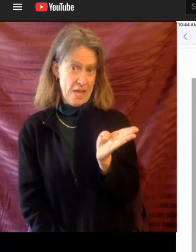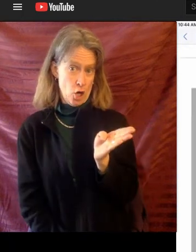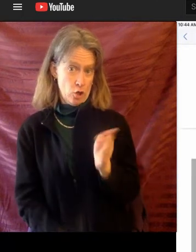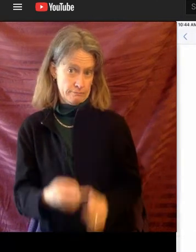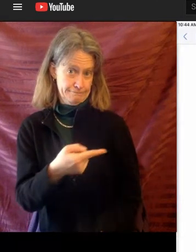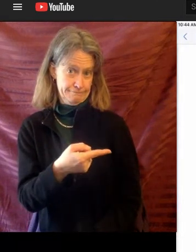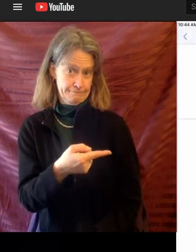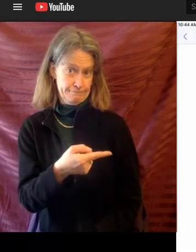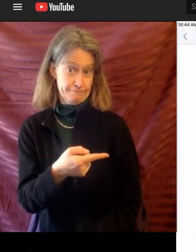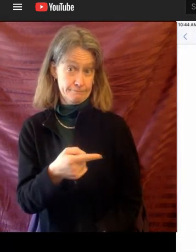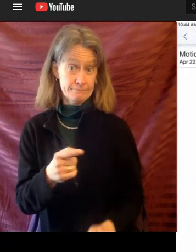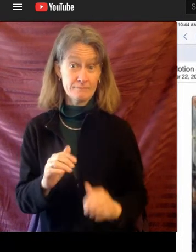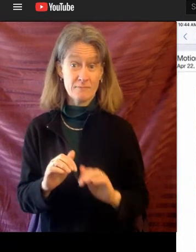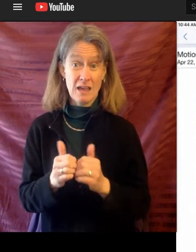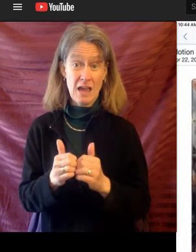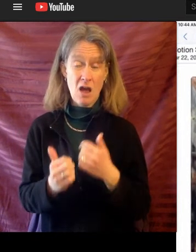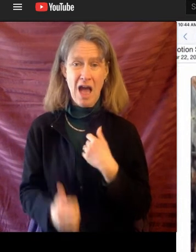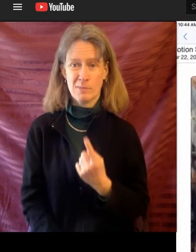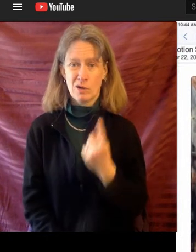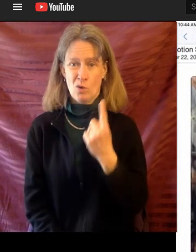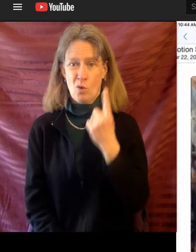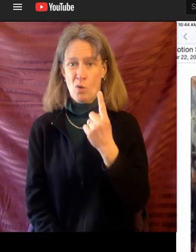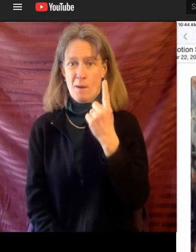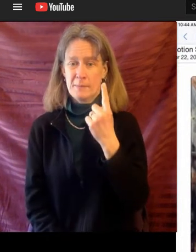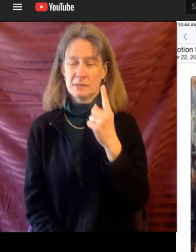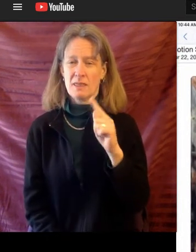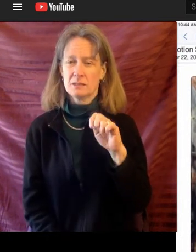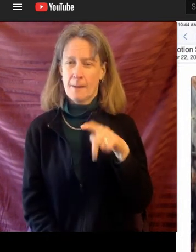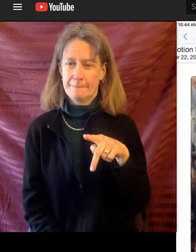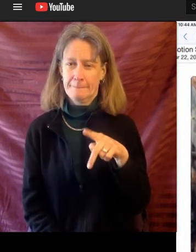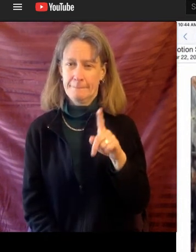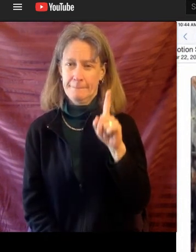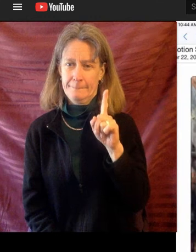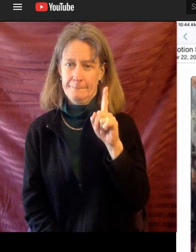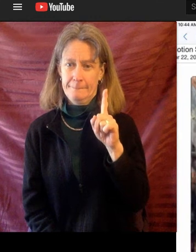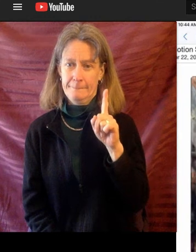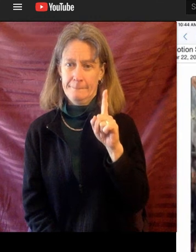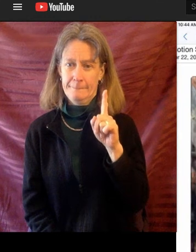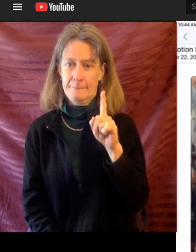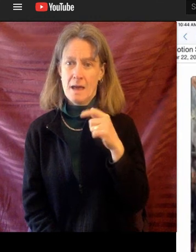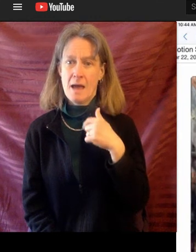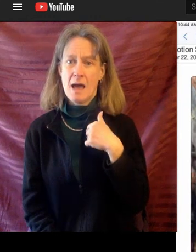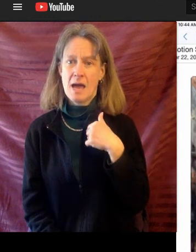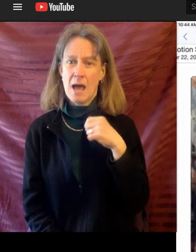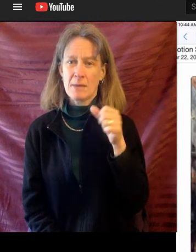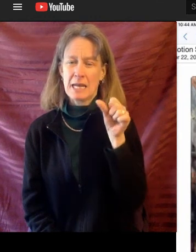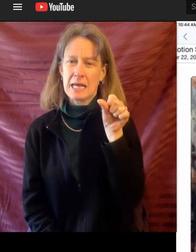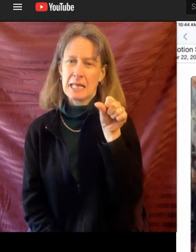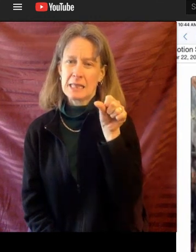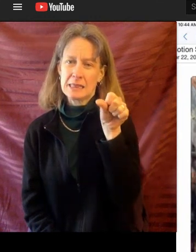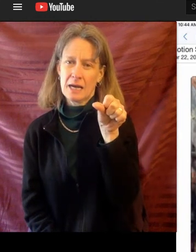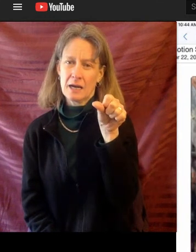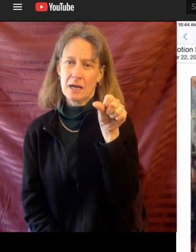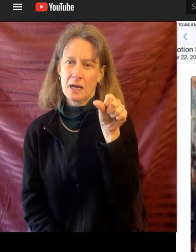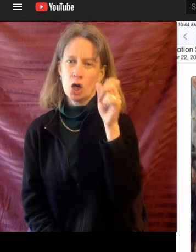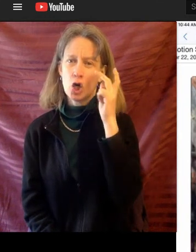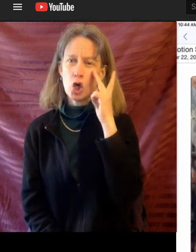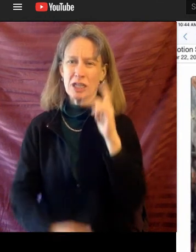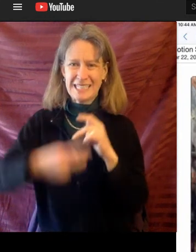To do that, I'm going to scroll back up to the top and I'm going to click the button that looks